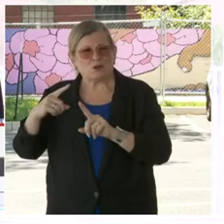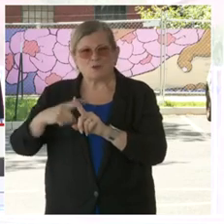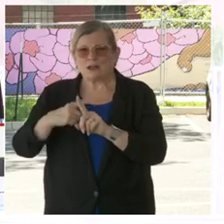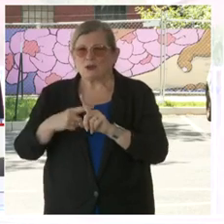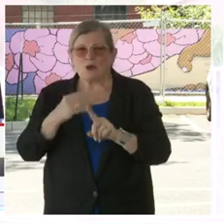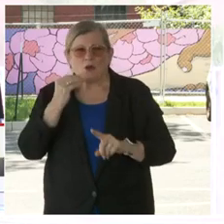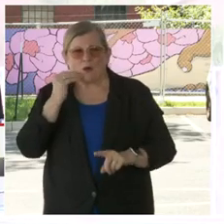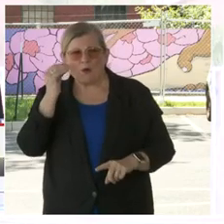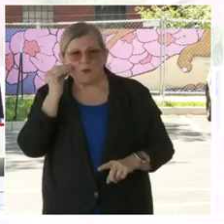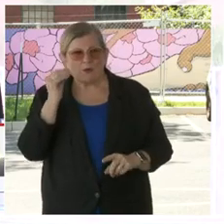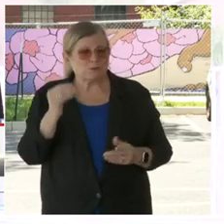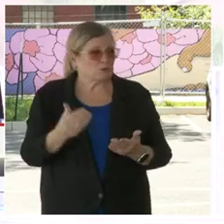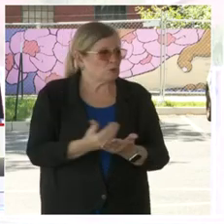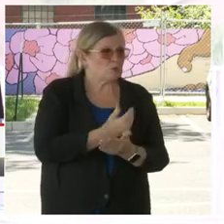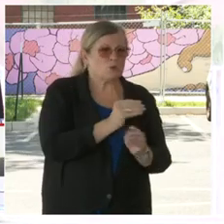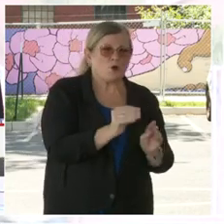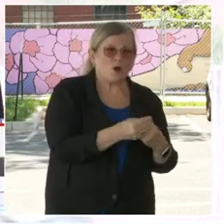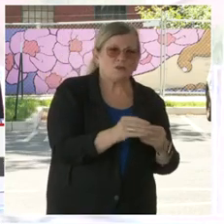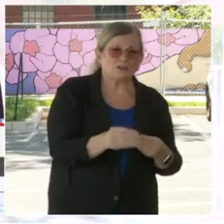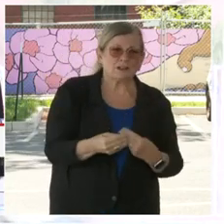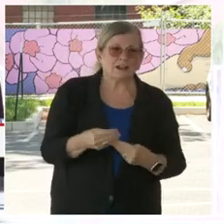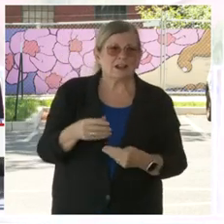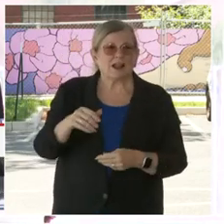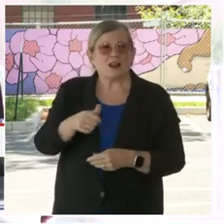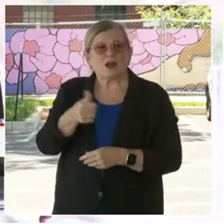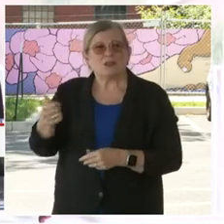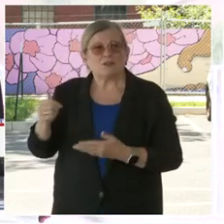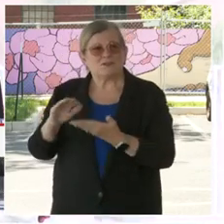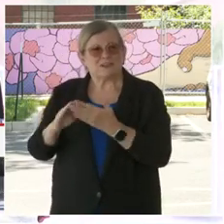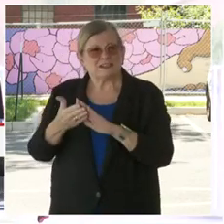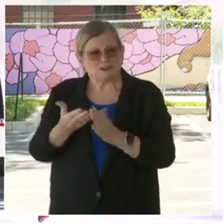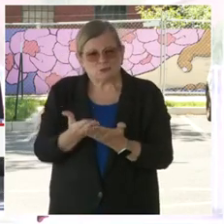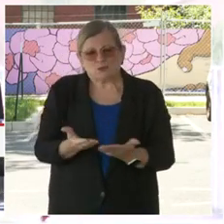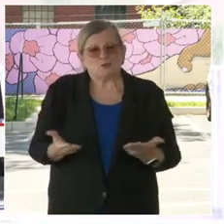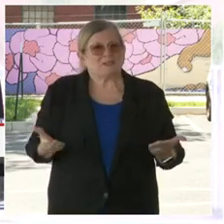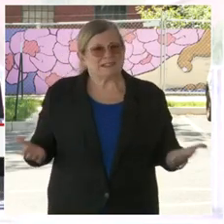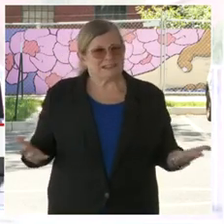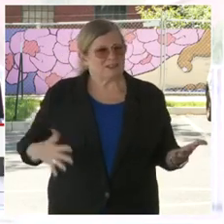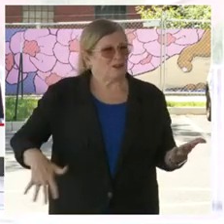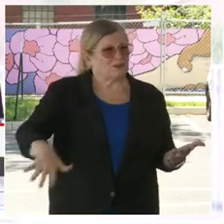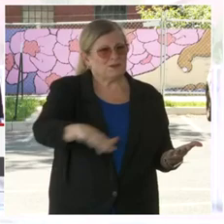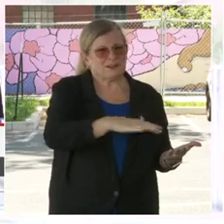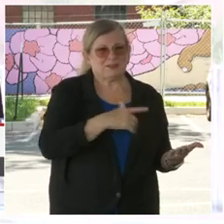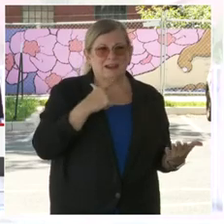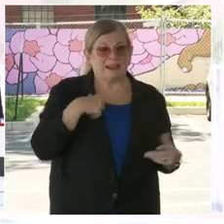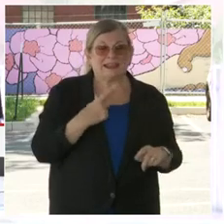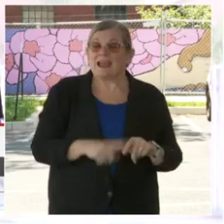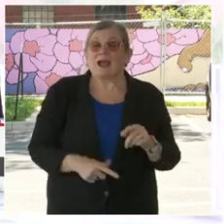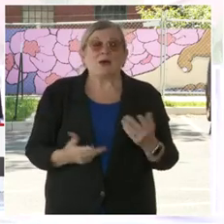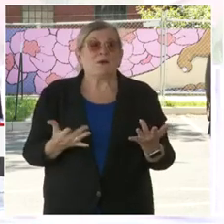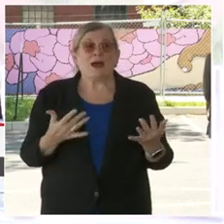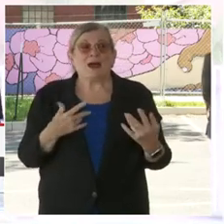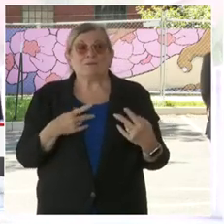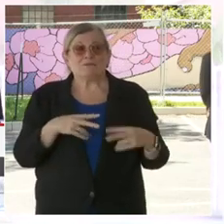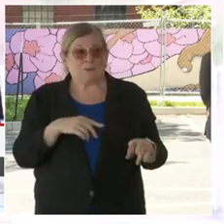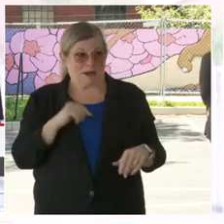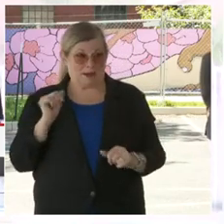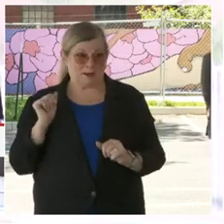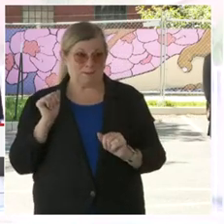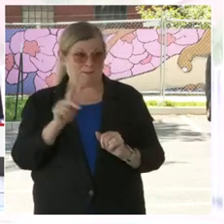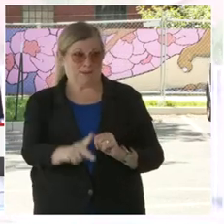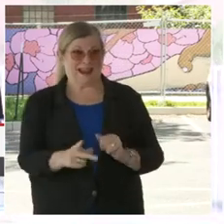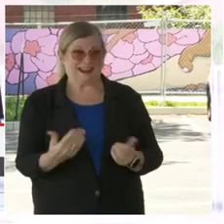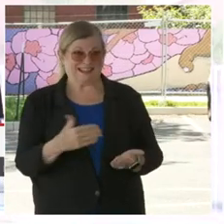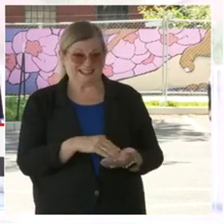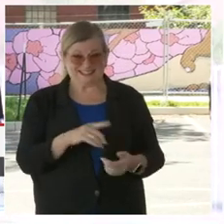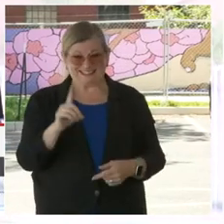and retail, and other neighborhood serving amenities. I cannot wait until we have you back in December, just in